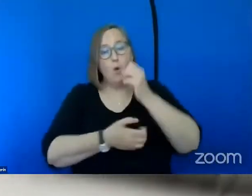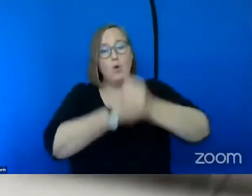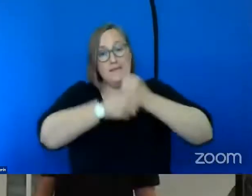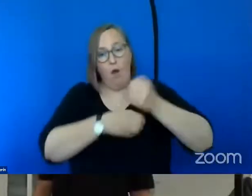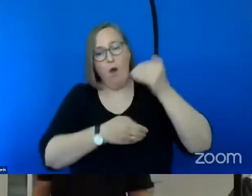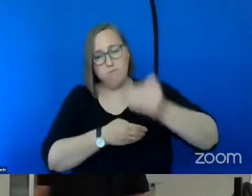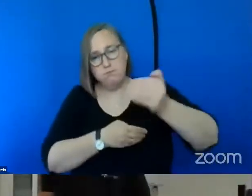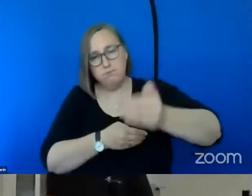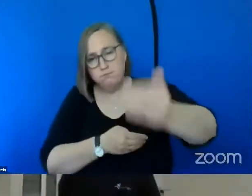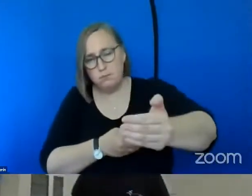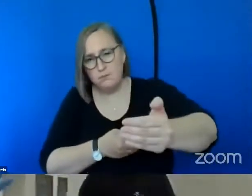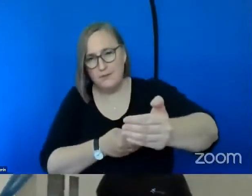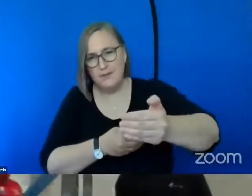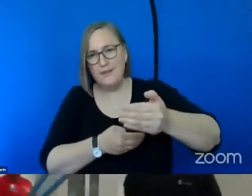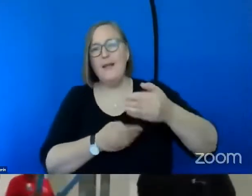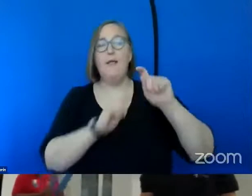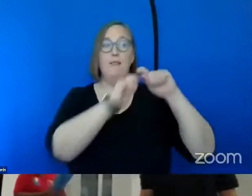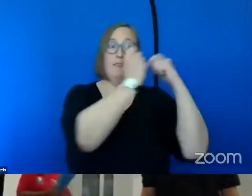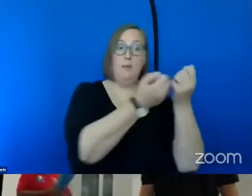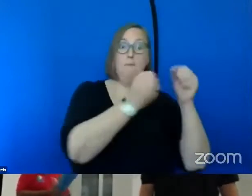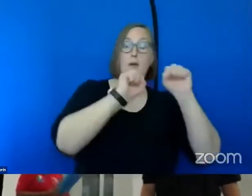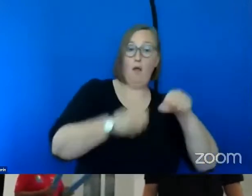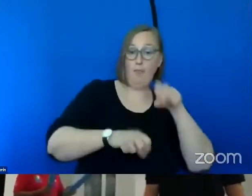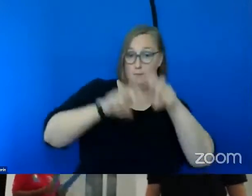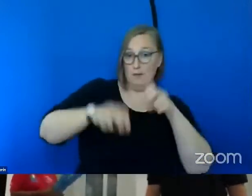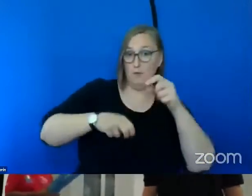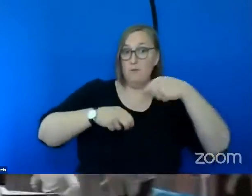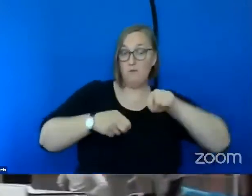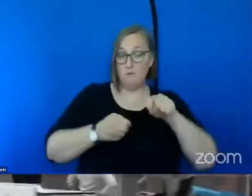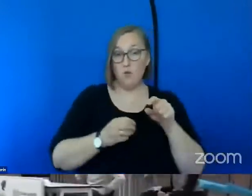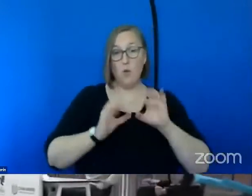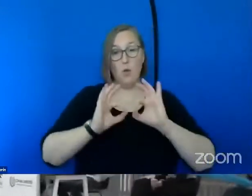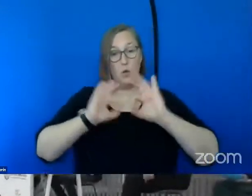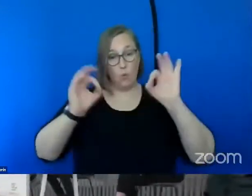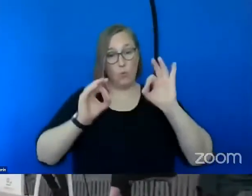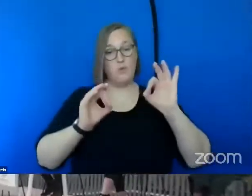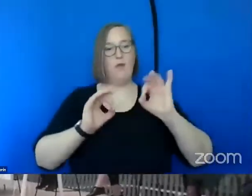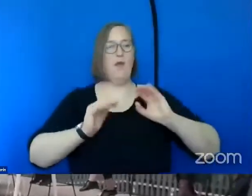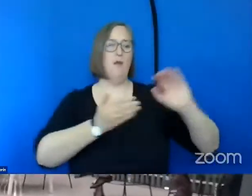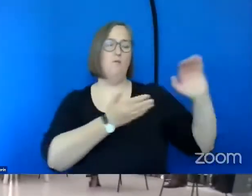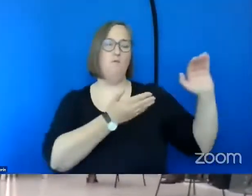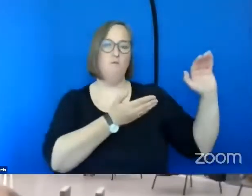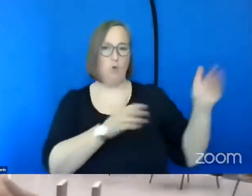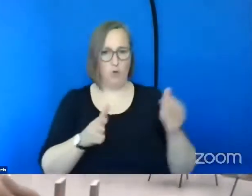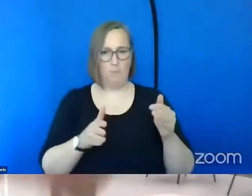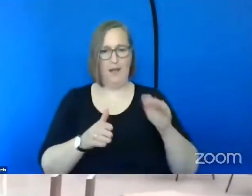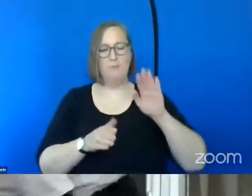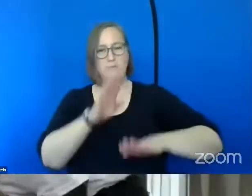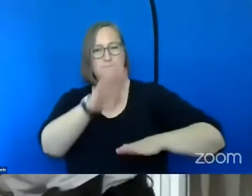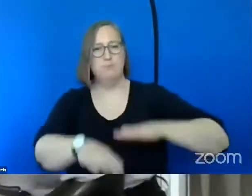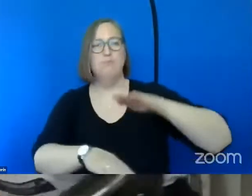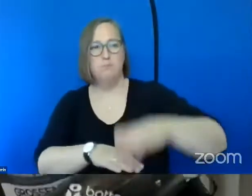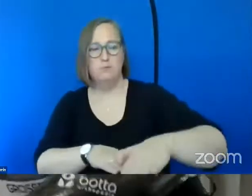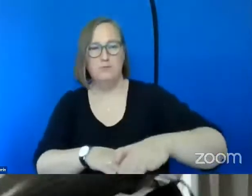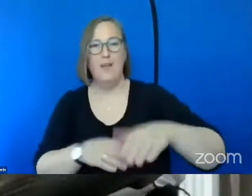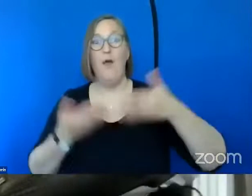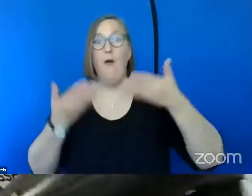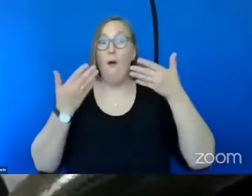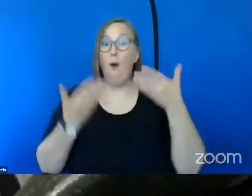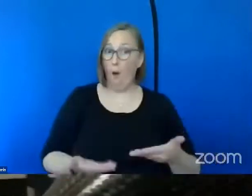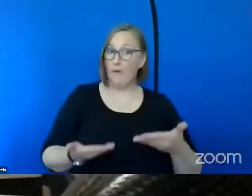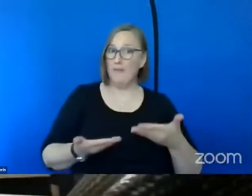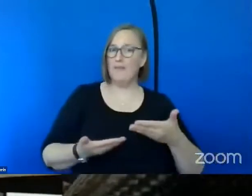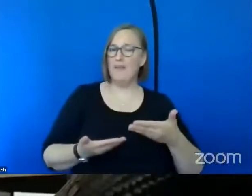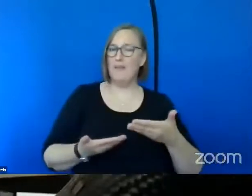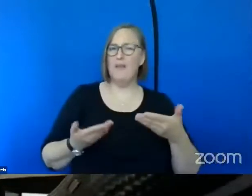Today's CYBATHLON Challenge discipline, the arm prosthesis race. Teams will have to complete the following task both correctly and